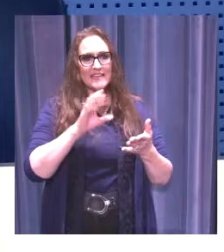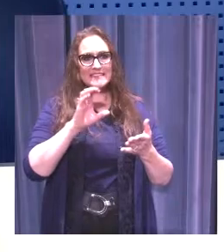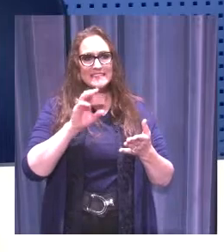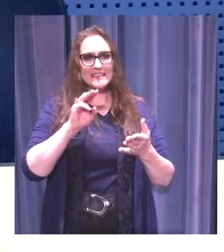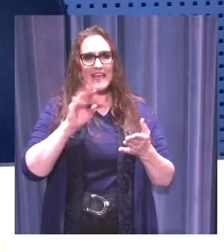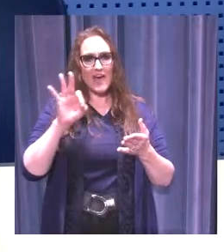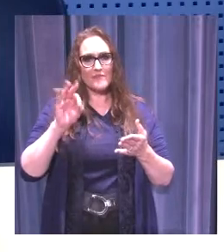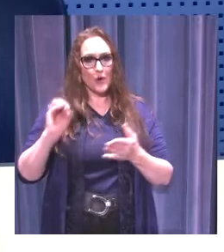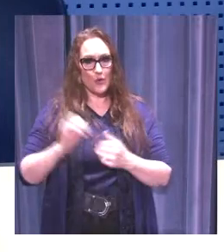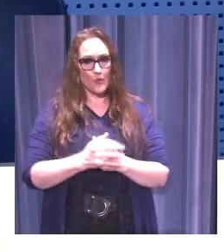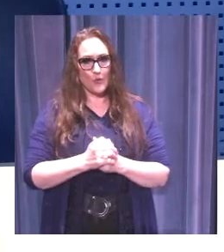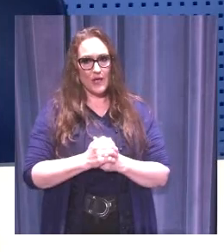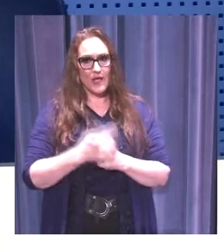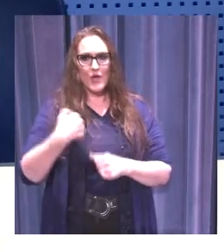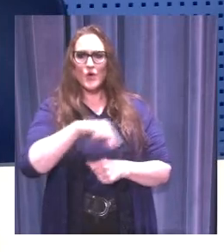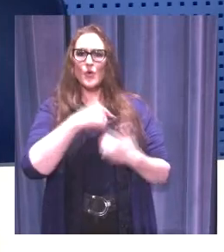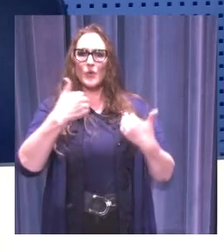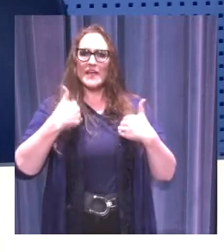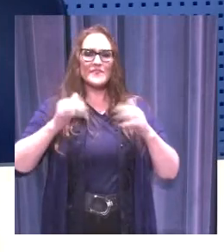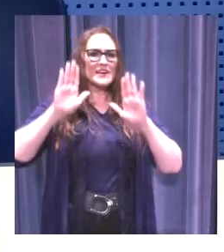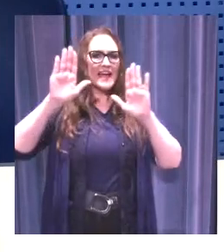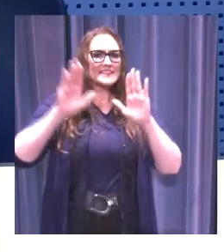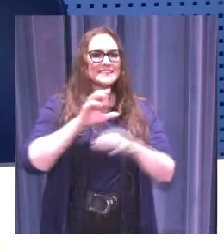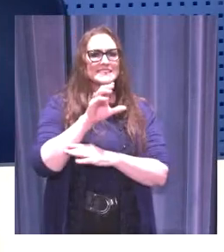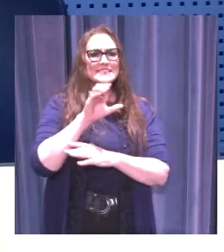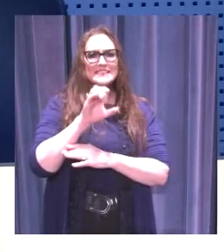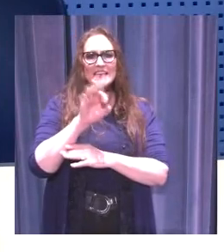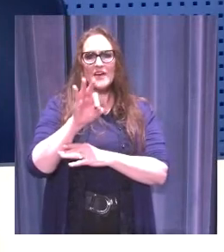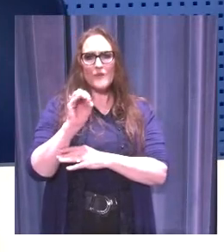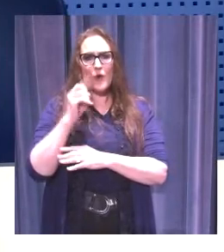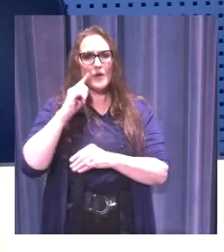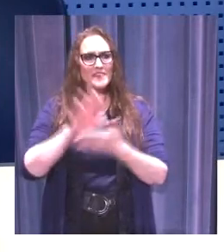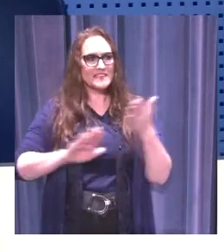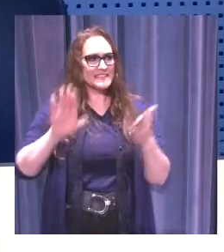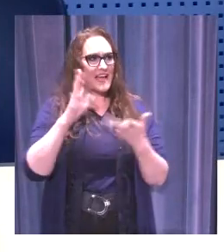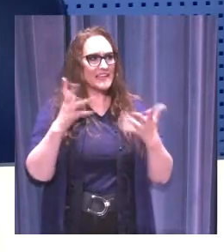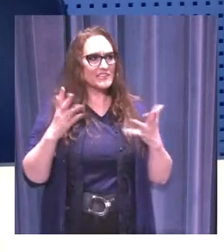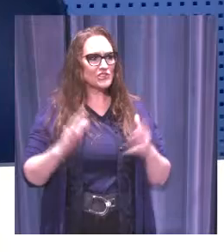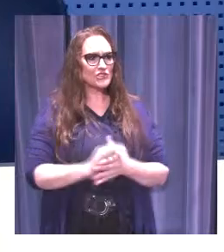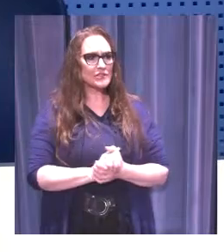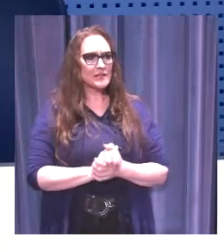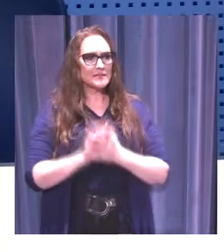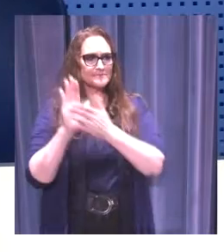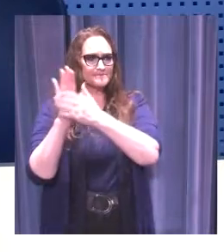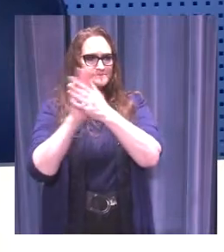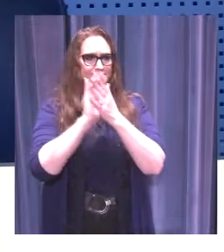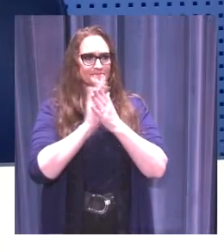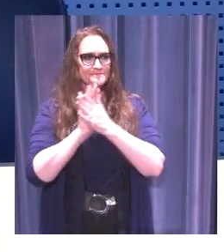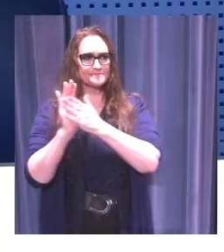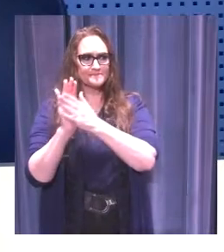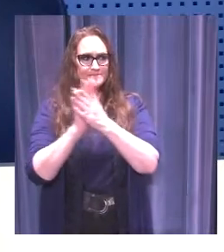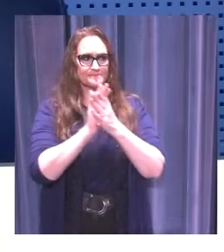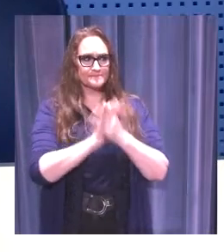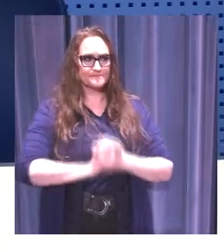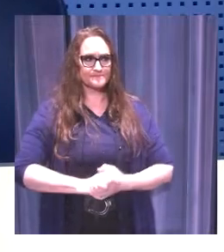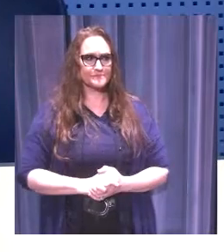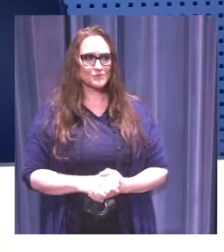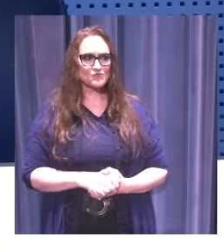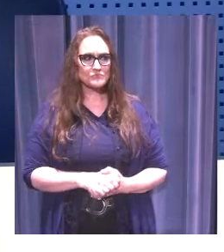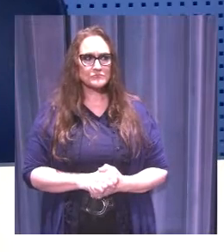CFO. We have an excellent CFO in this college with Leonard Gawker.